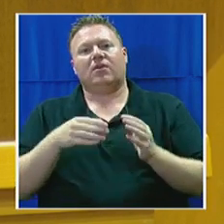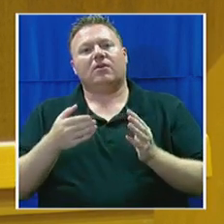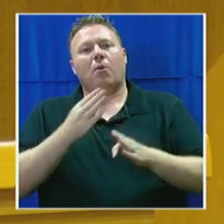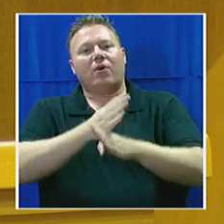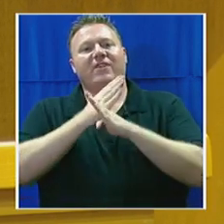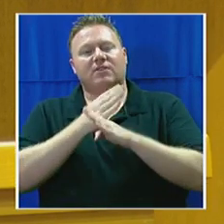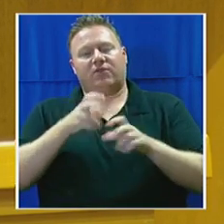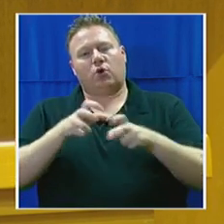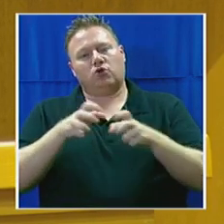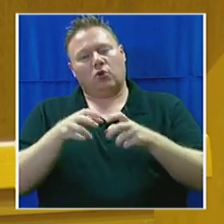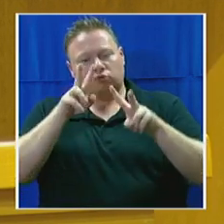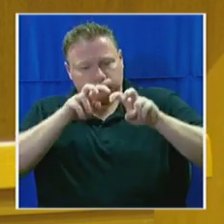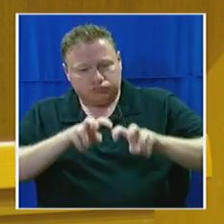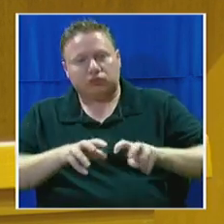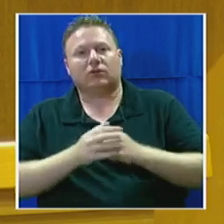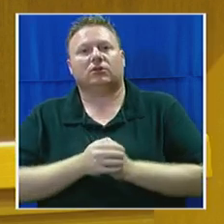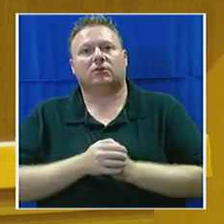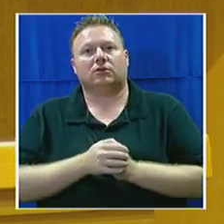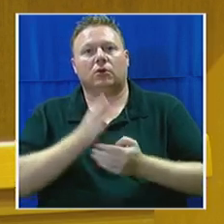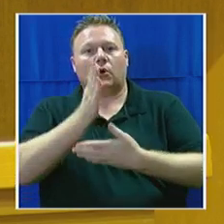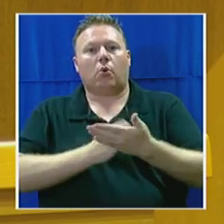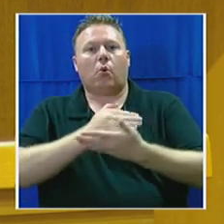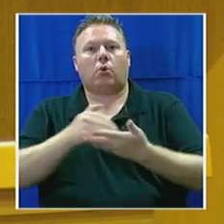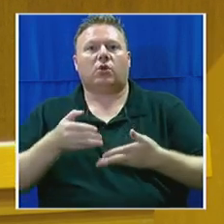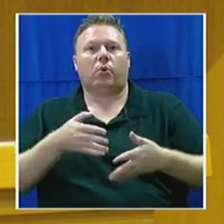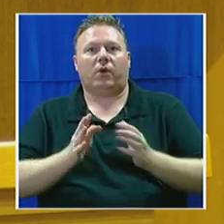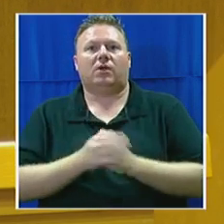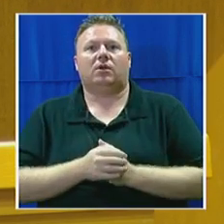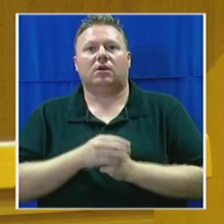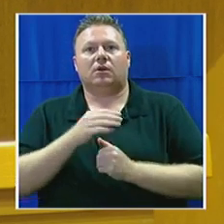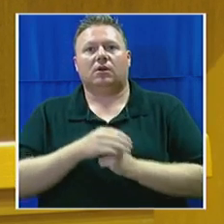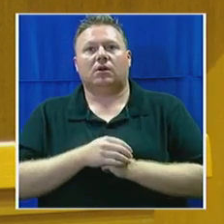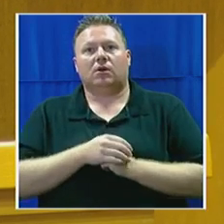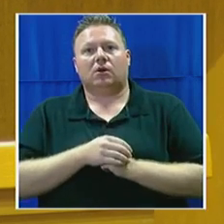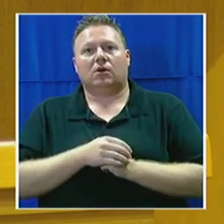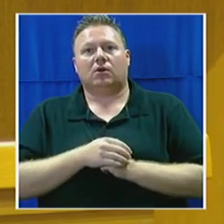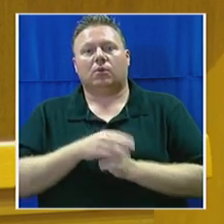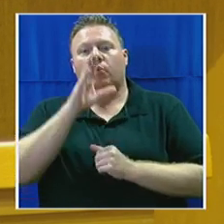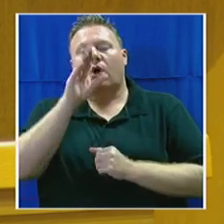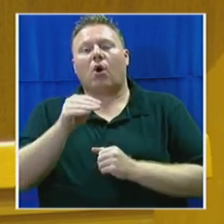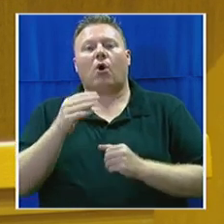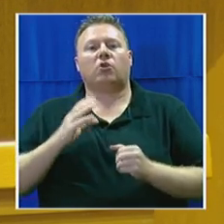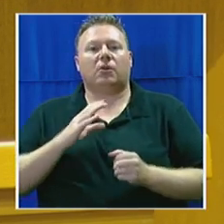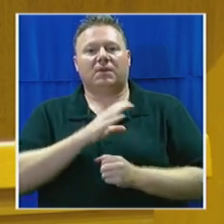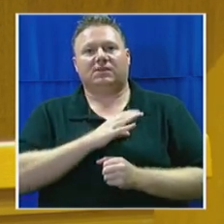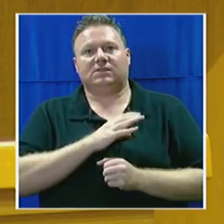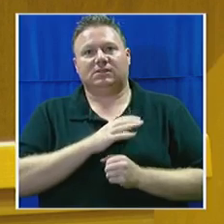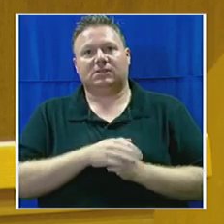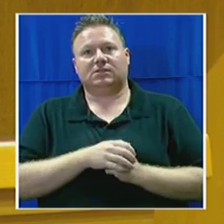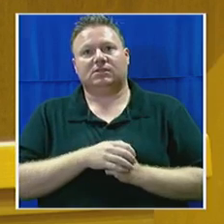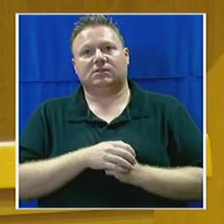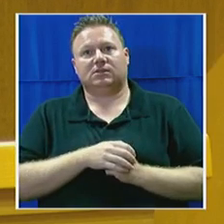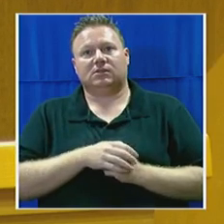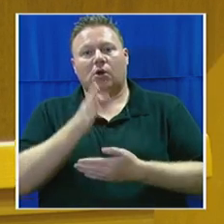and monitor them on quarterly basis. We are therefore recommending to the committee to have at least